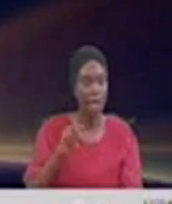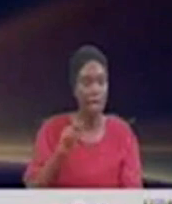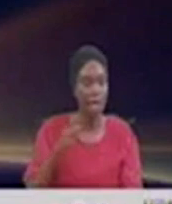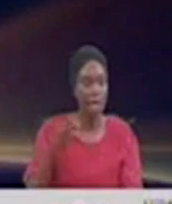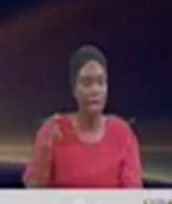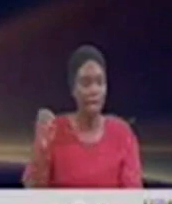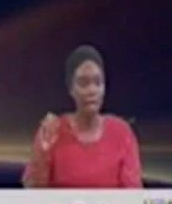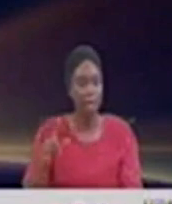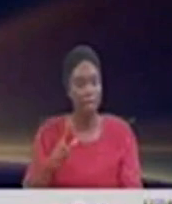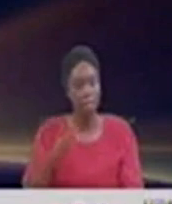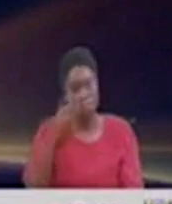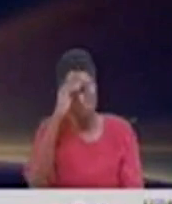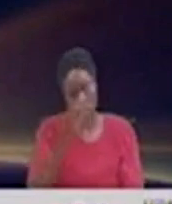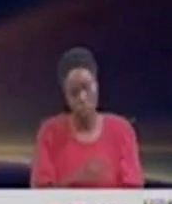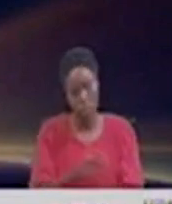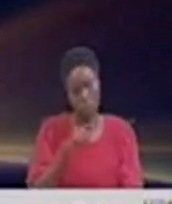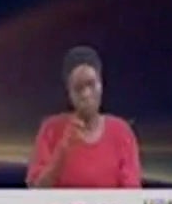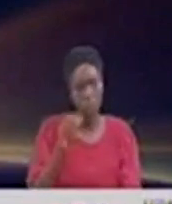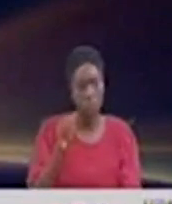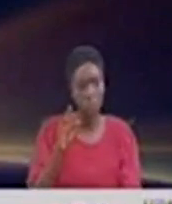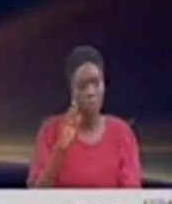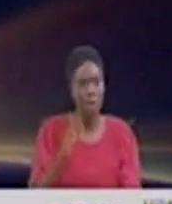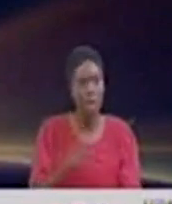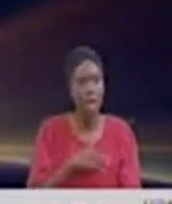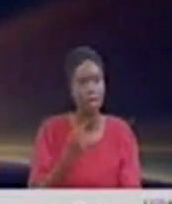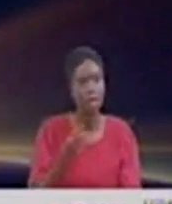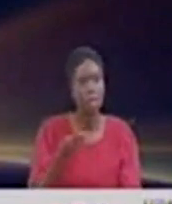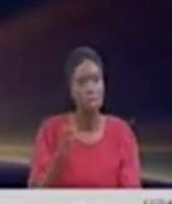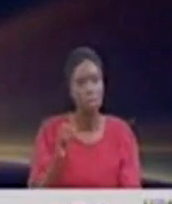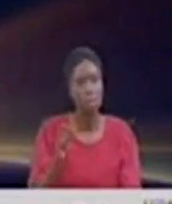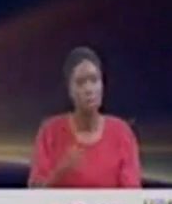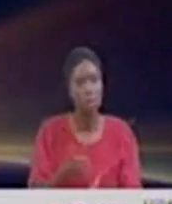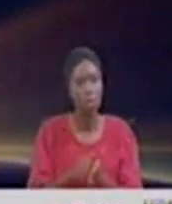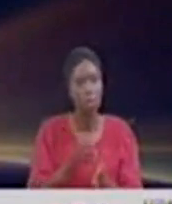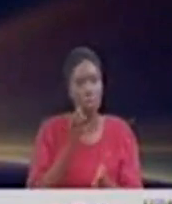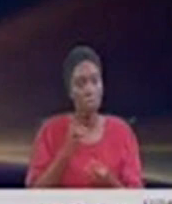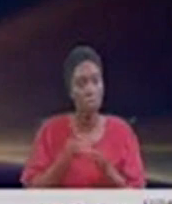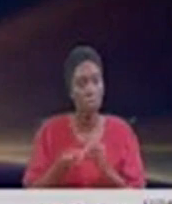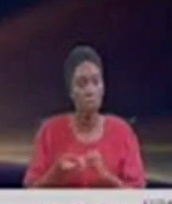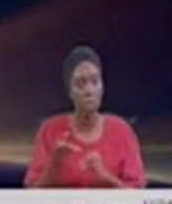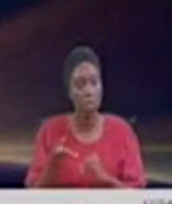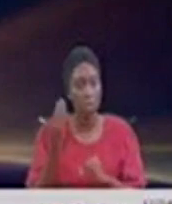shall be captain of the children of Issachar. And his host and those